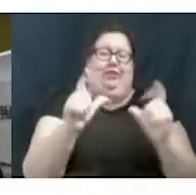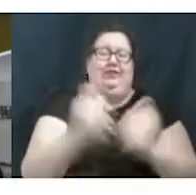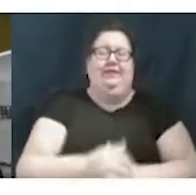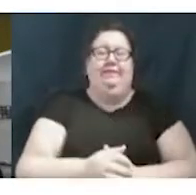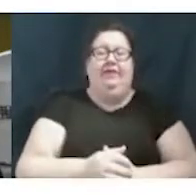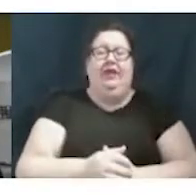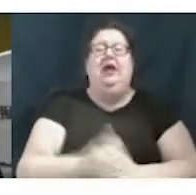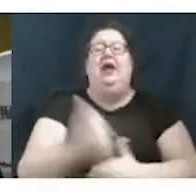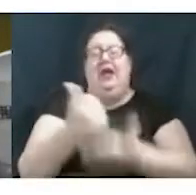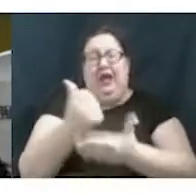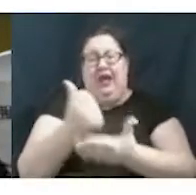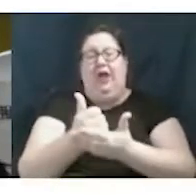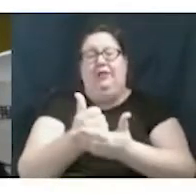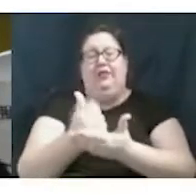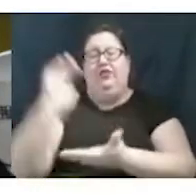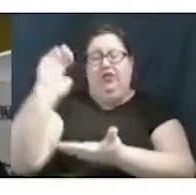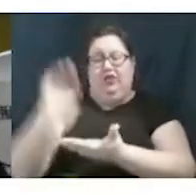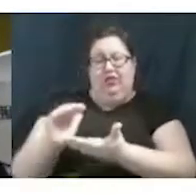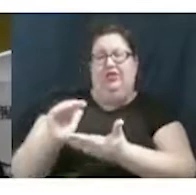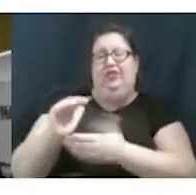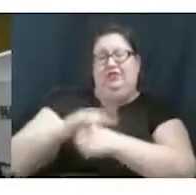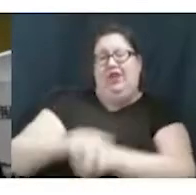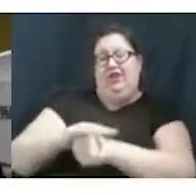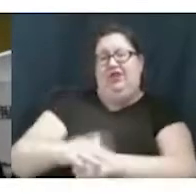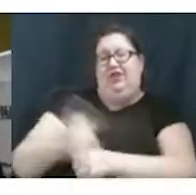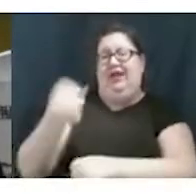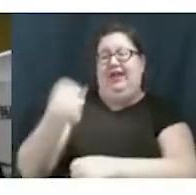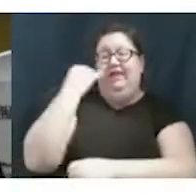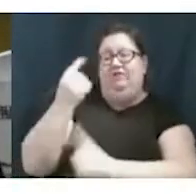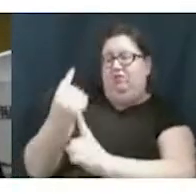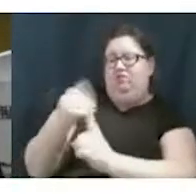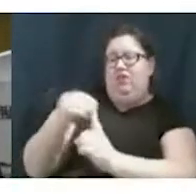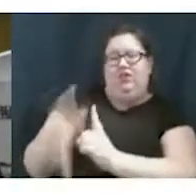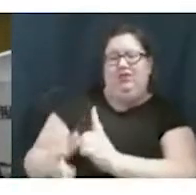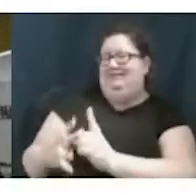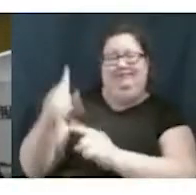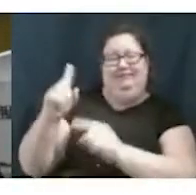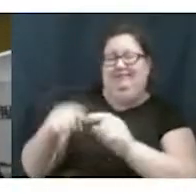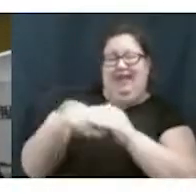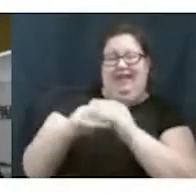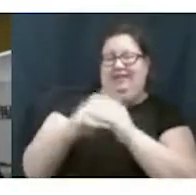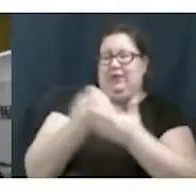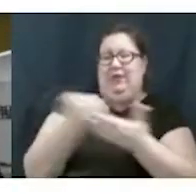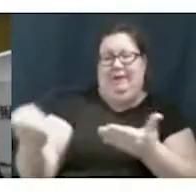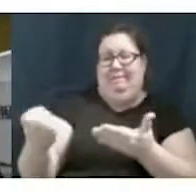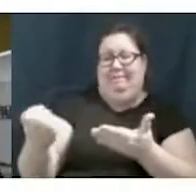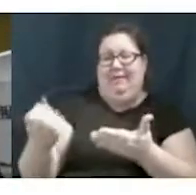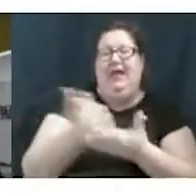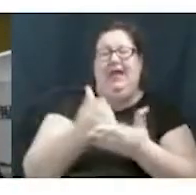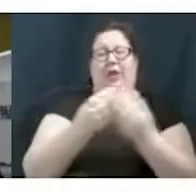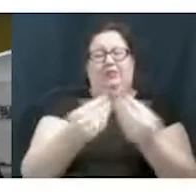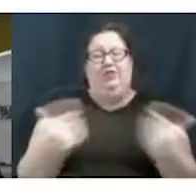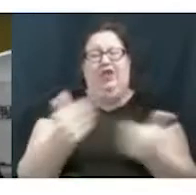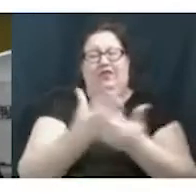to also take the pressure off for the student who may not have access to that camera or equipment, right? It helps solve some of those